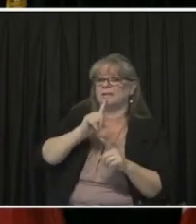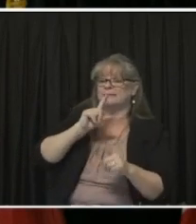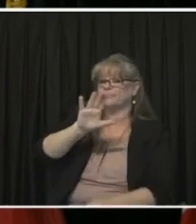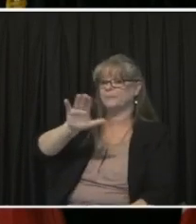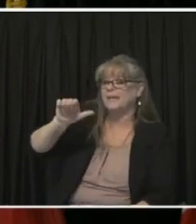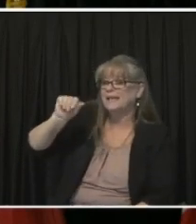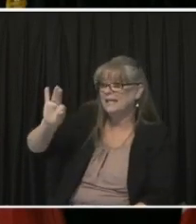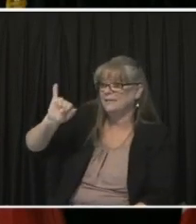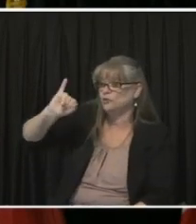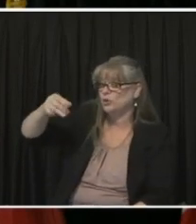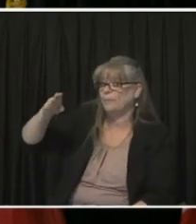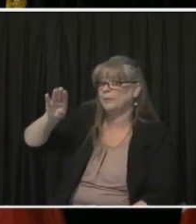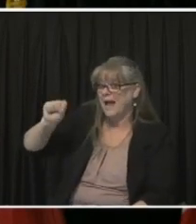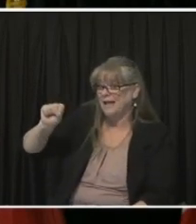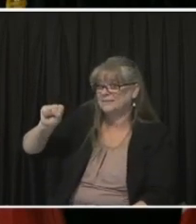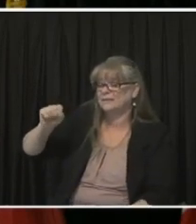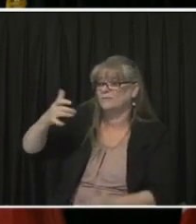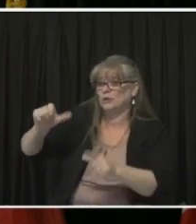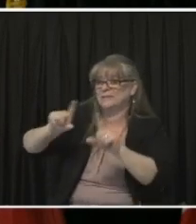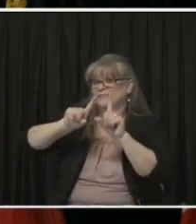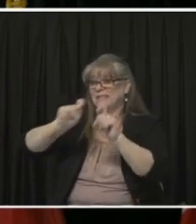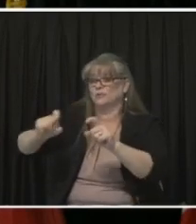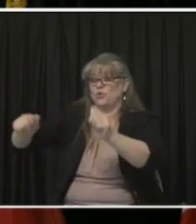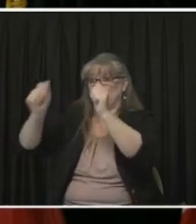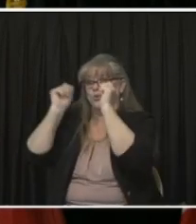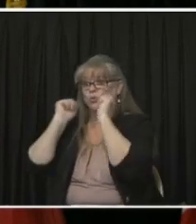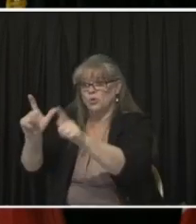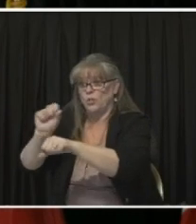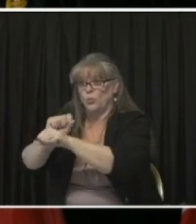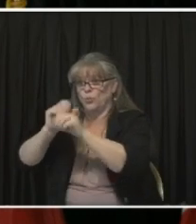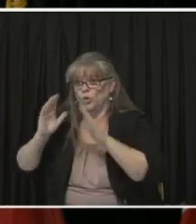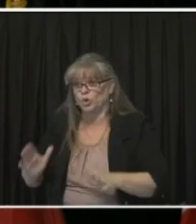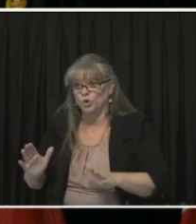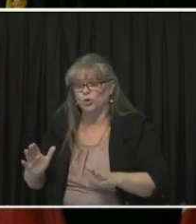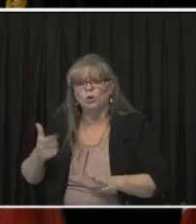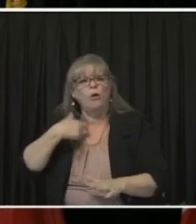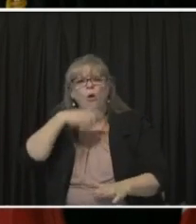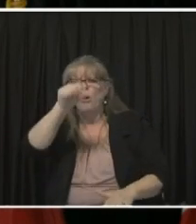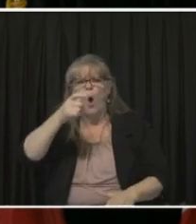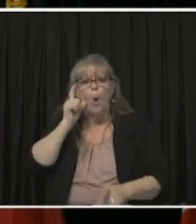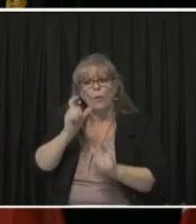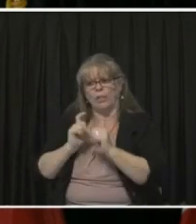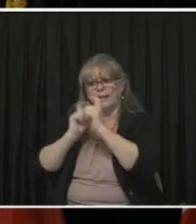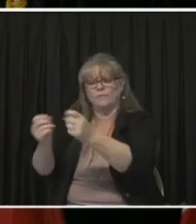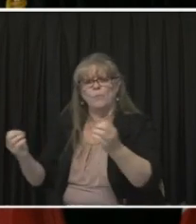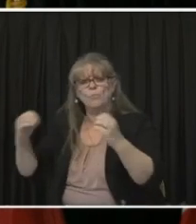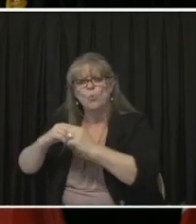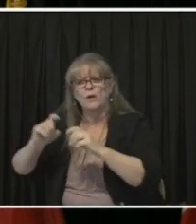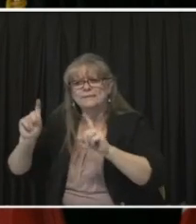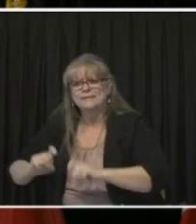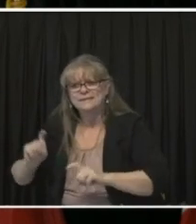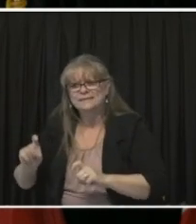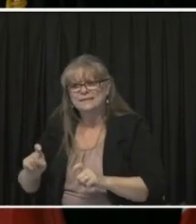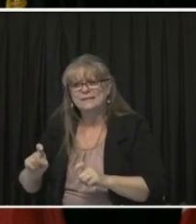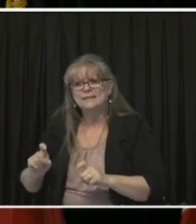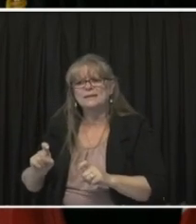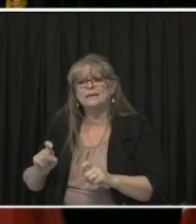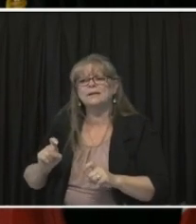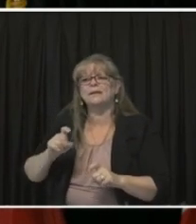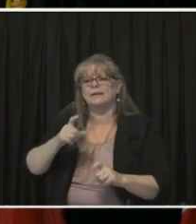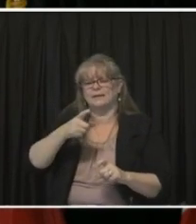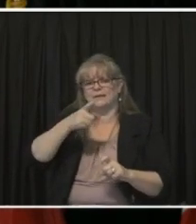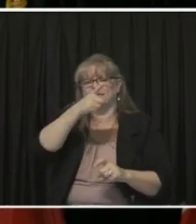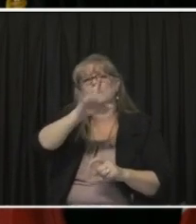that. We can't just go on their premises and test people. That's why we did it a mile away. And we plan on continuing to making